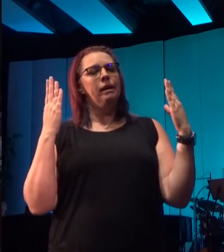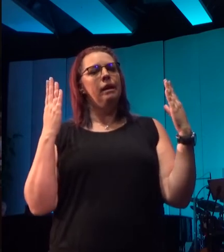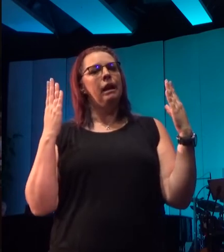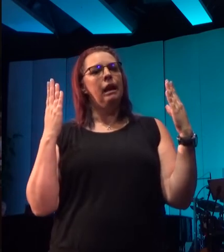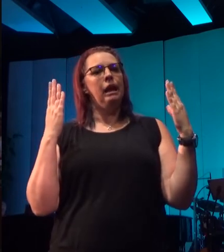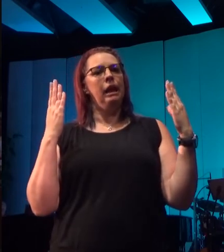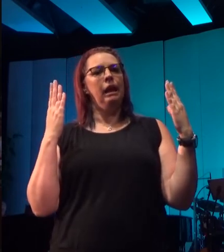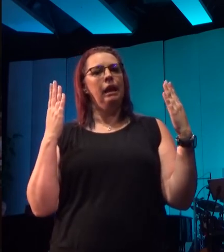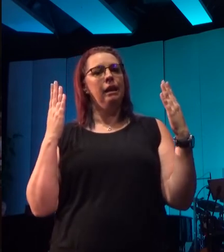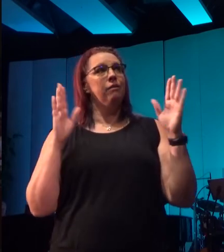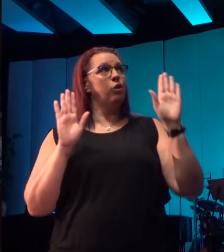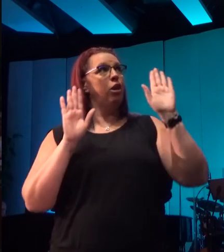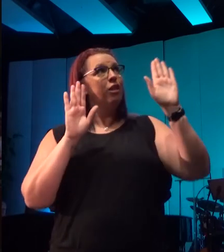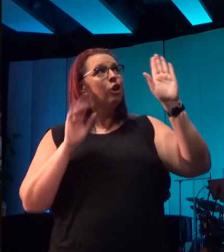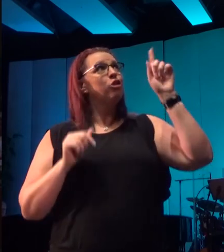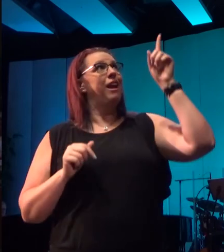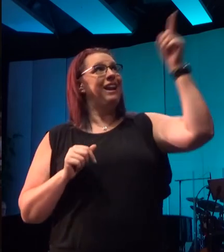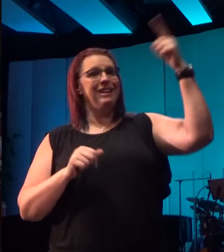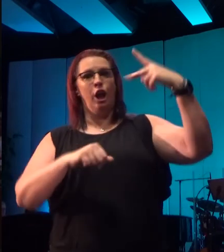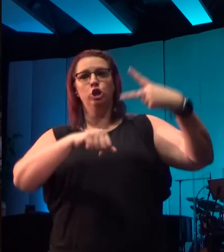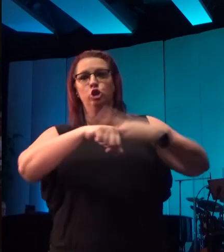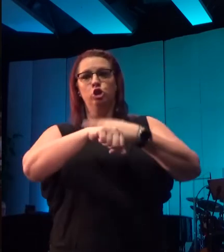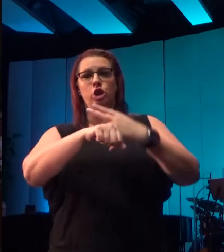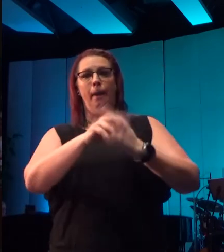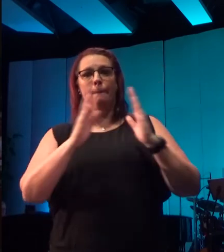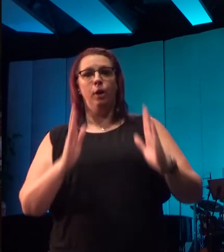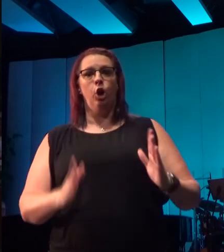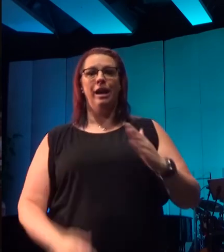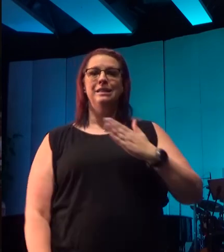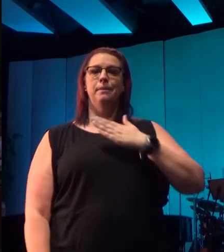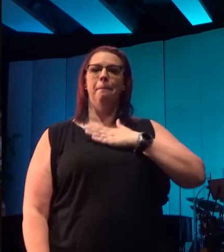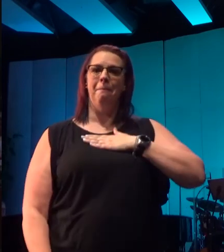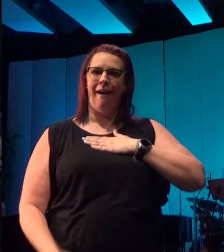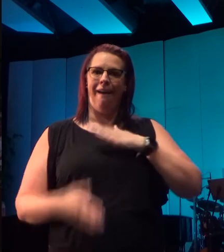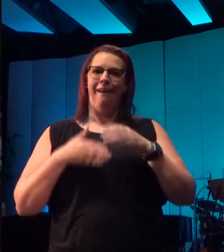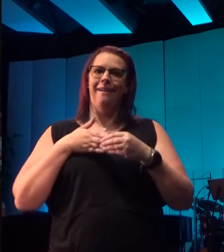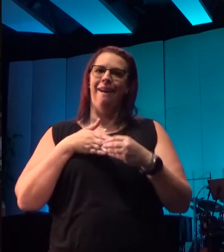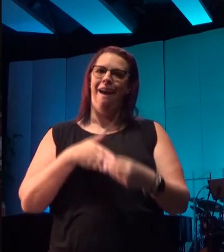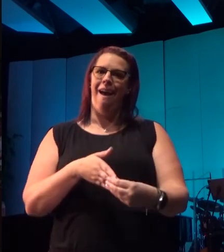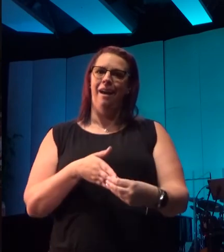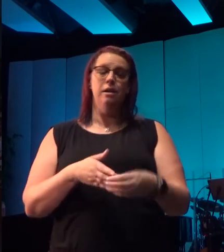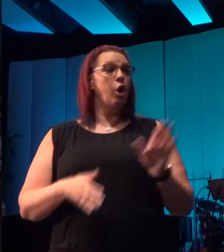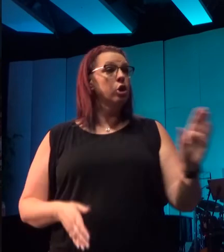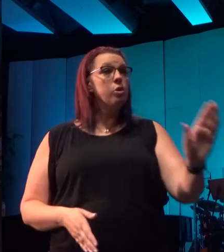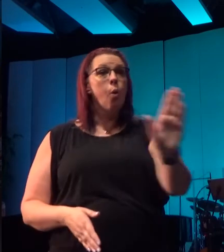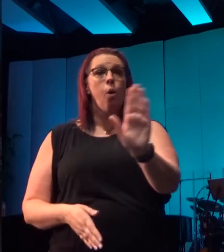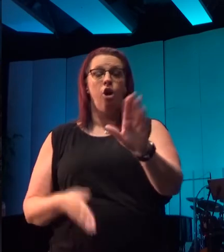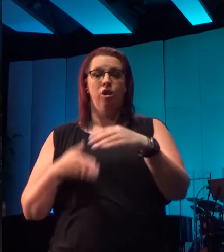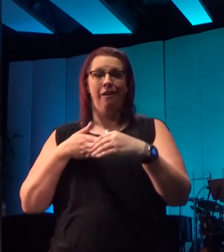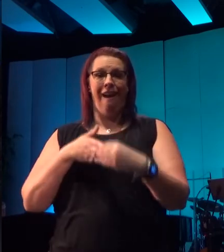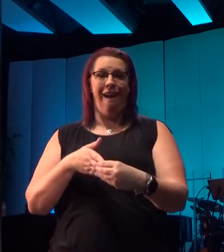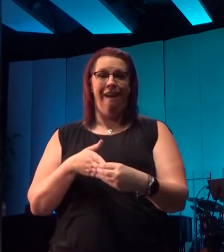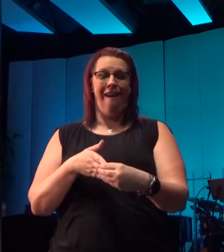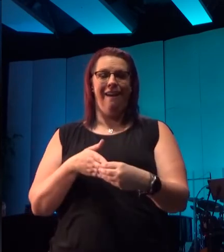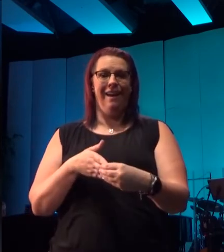For the great shepherd is my guide, your guide.